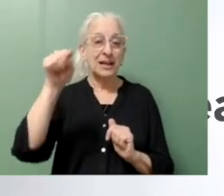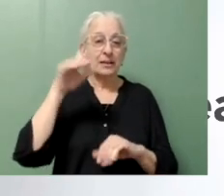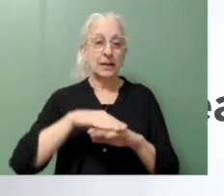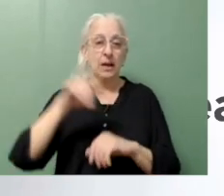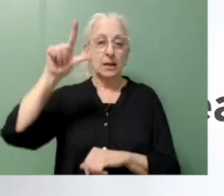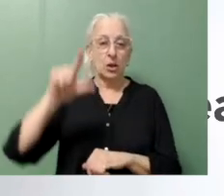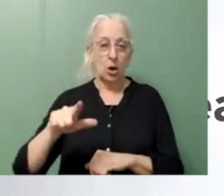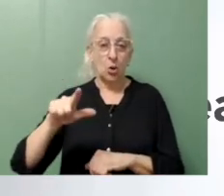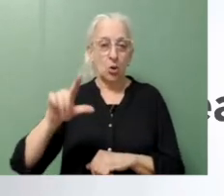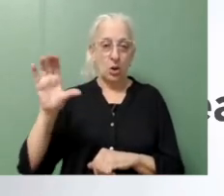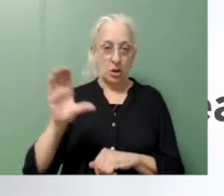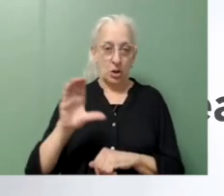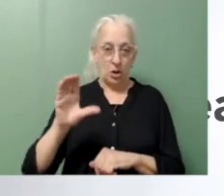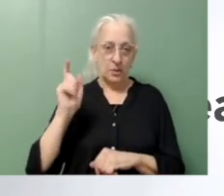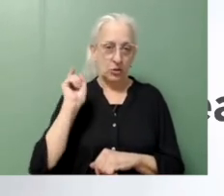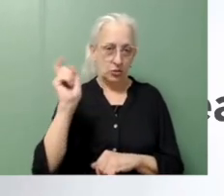Transportation.